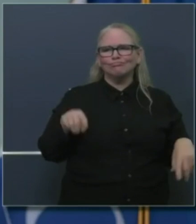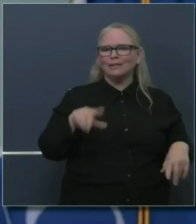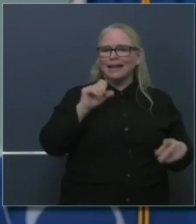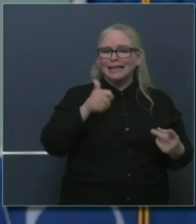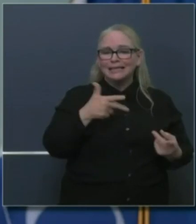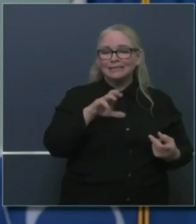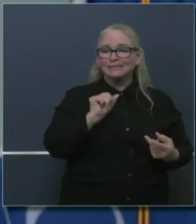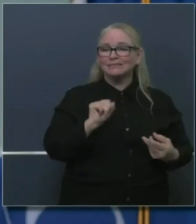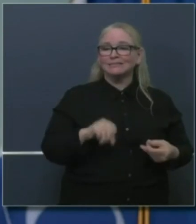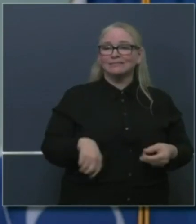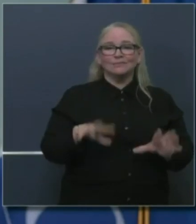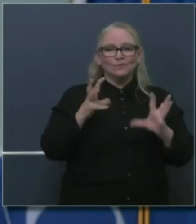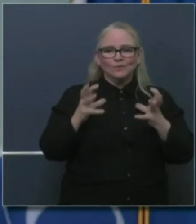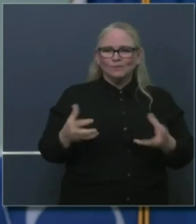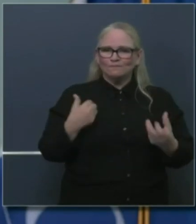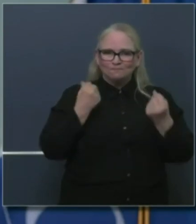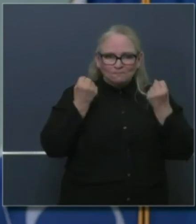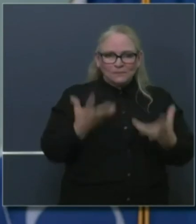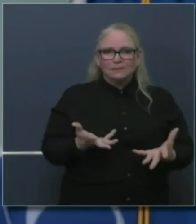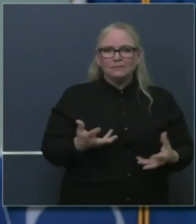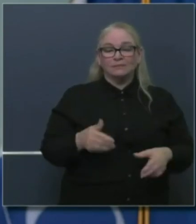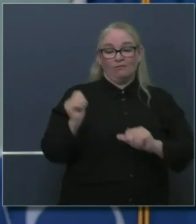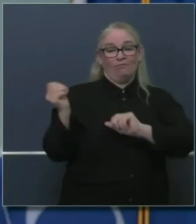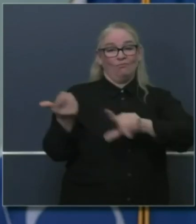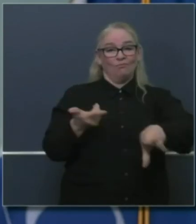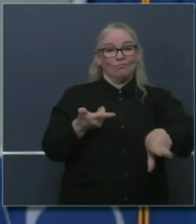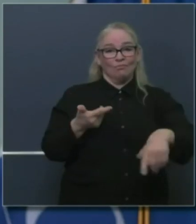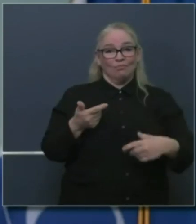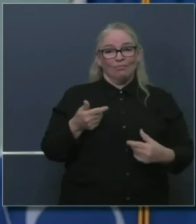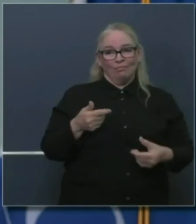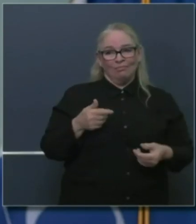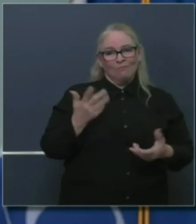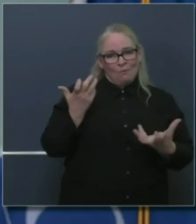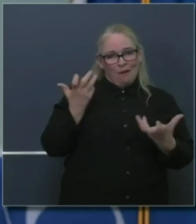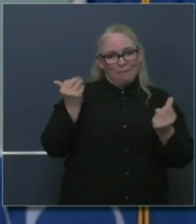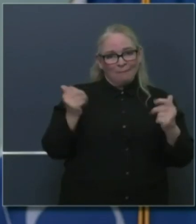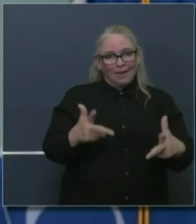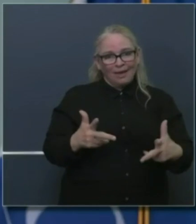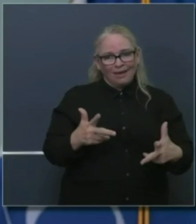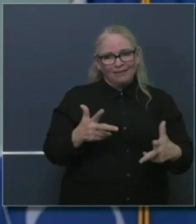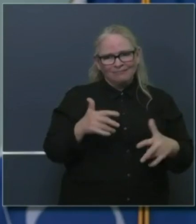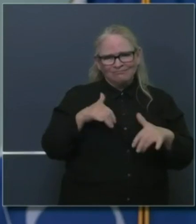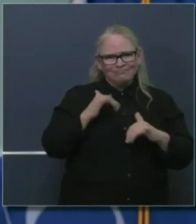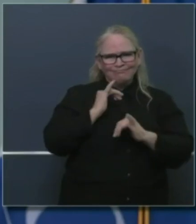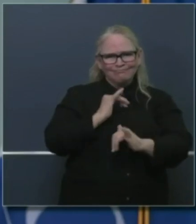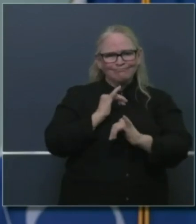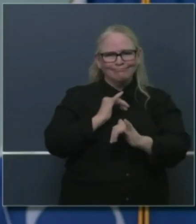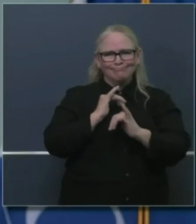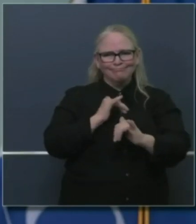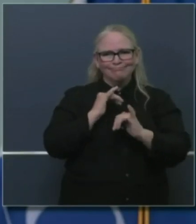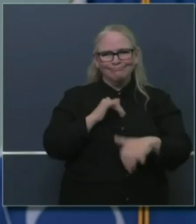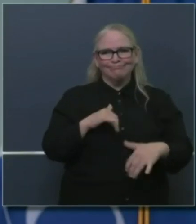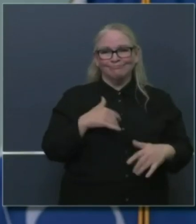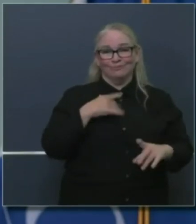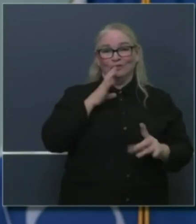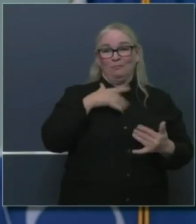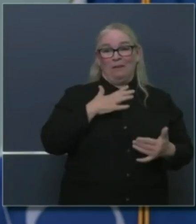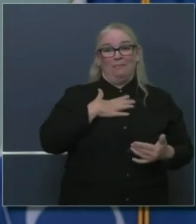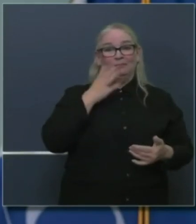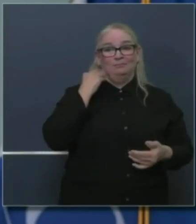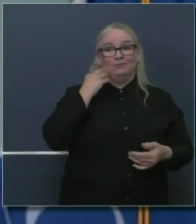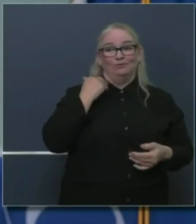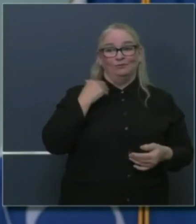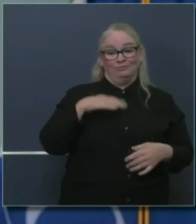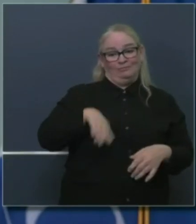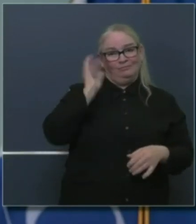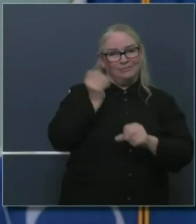affiliations, all that really want to get back. And I think many of us, I've talked a lot about my own background in baseball and why